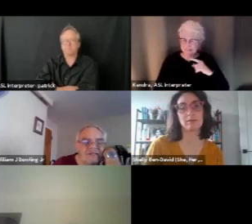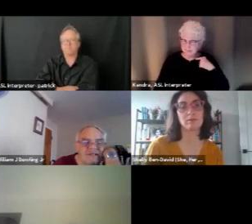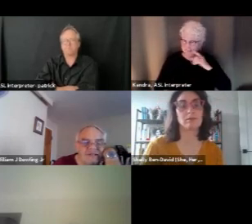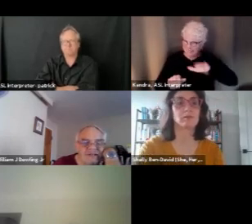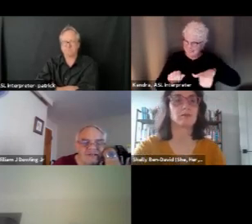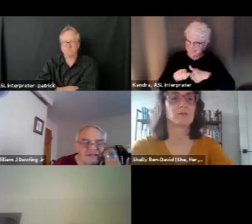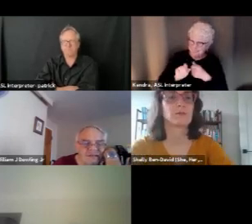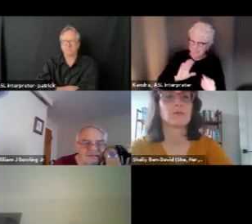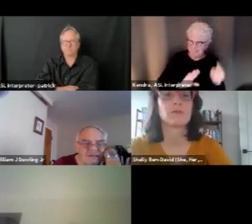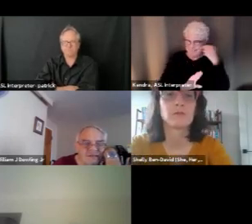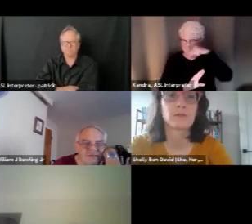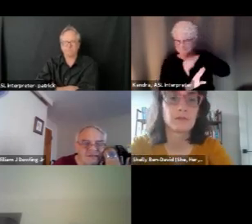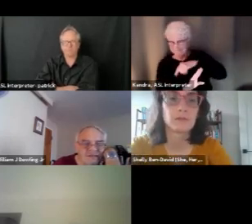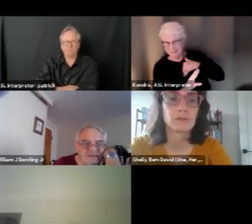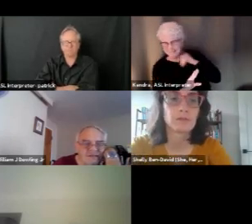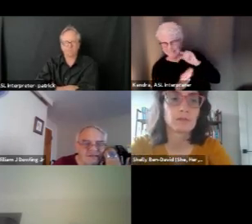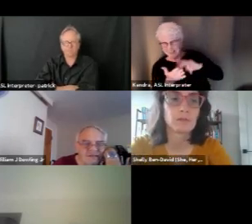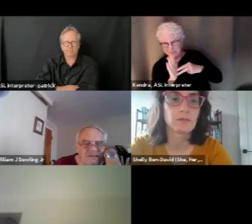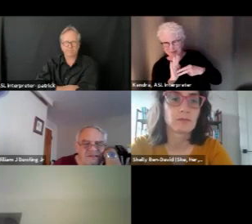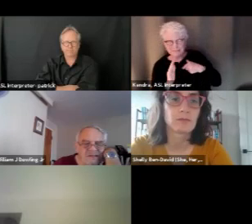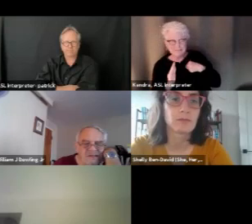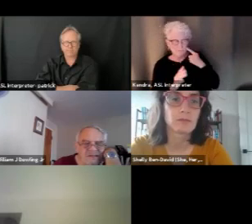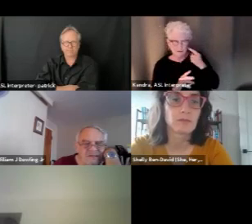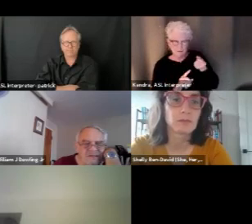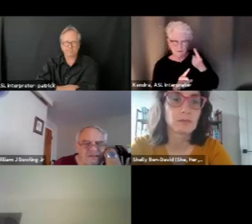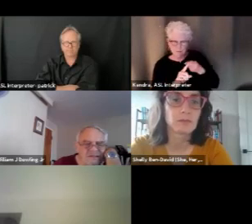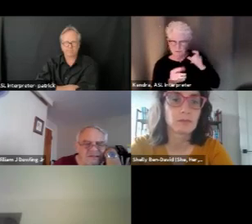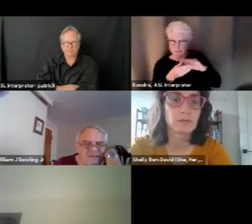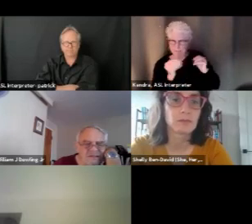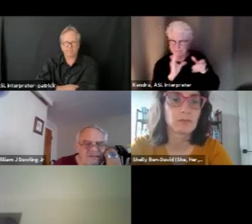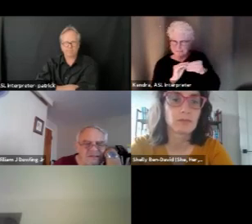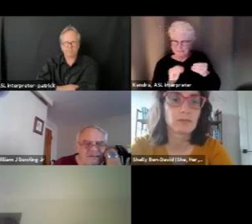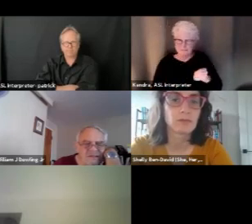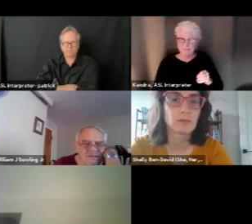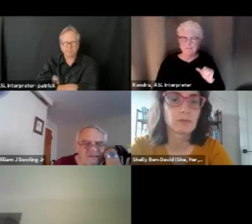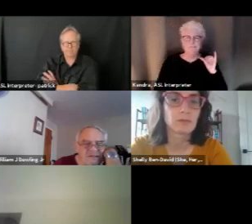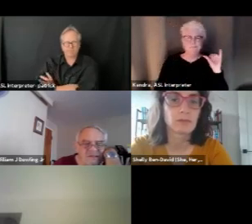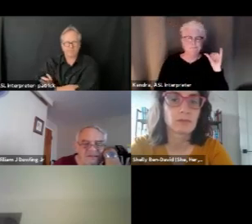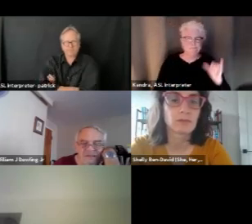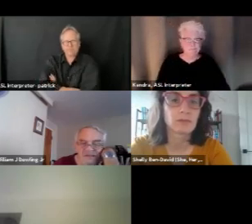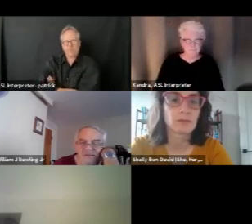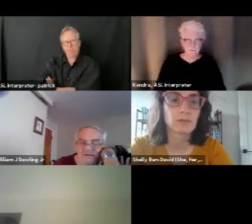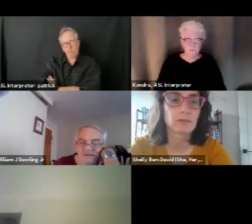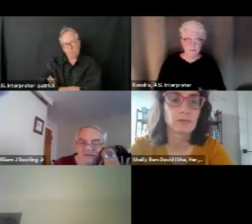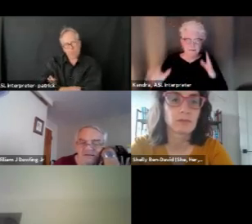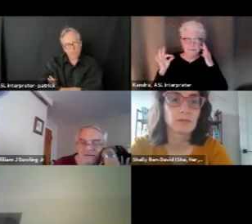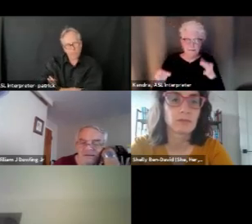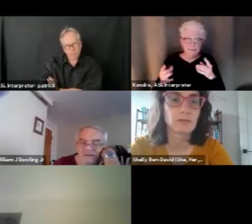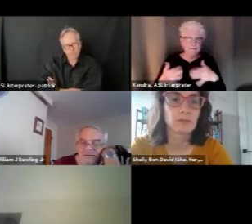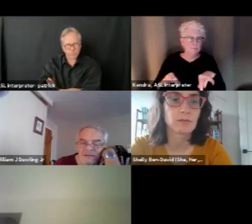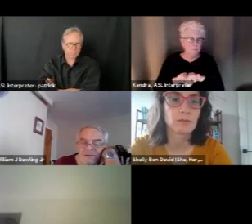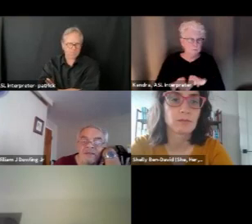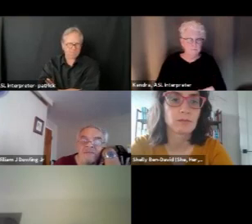was, what I read in that statement. And so why is this important? So, I mean, right